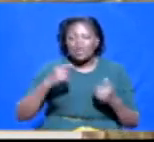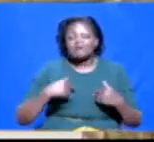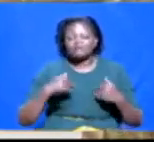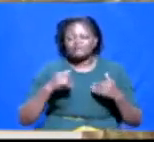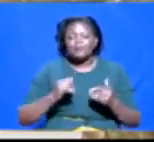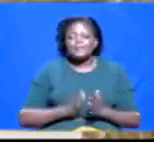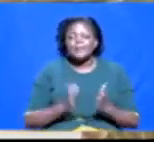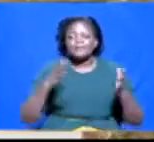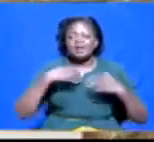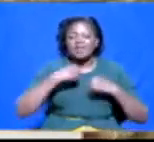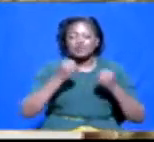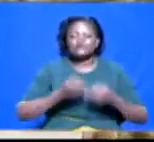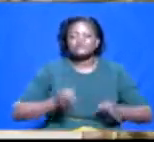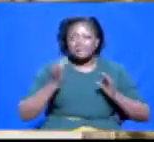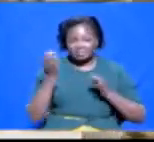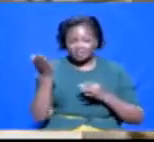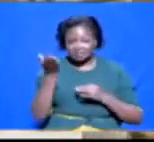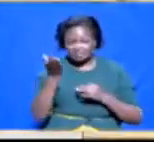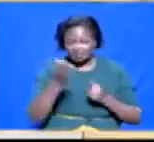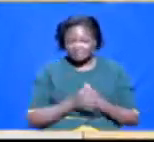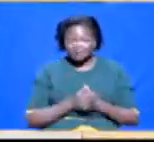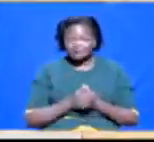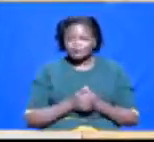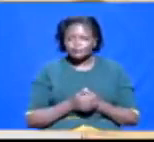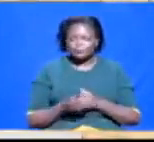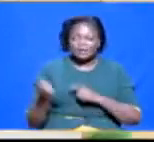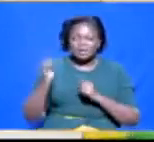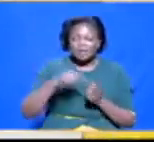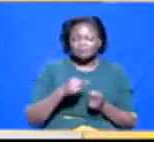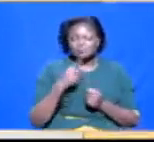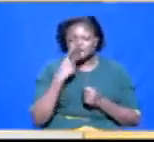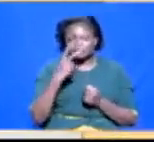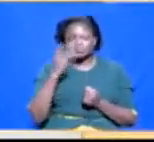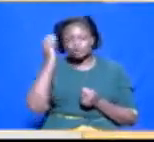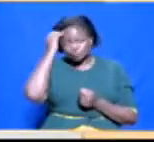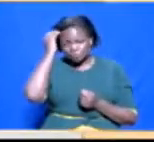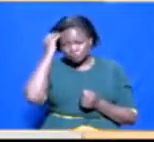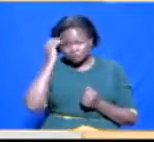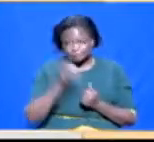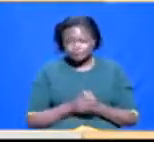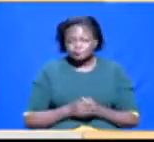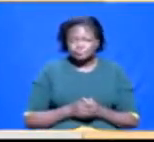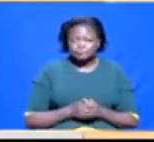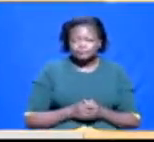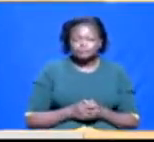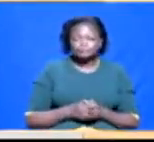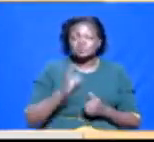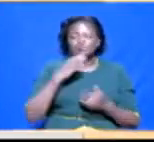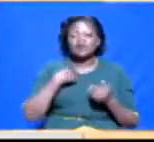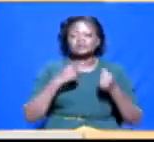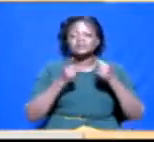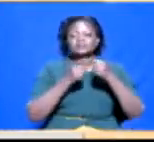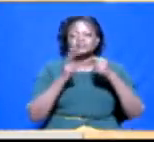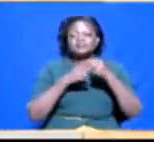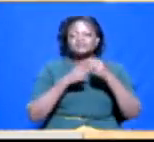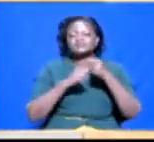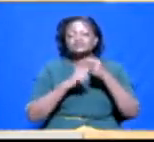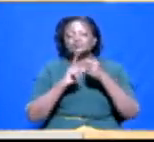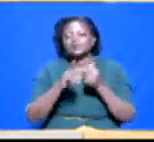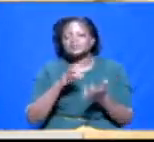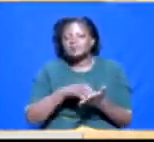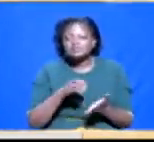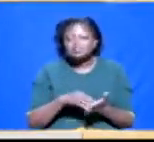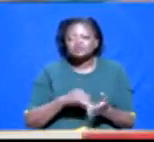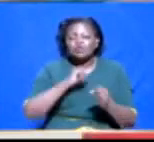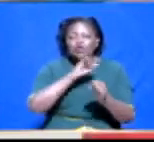on the ground coming for review. These, as the country recorded 761 positive cases of